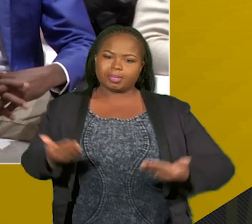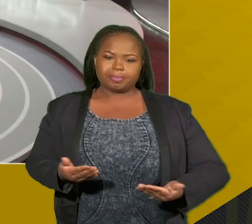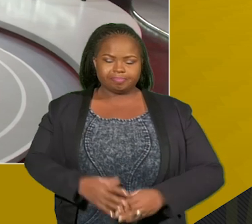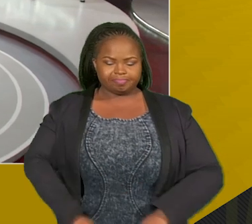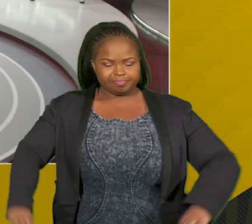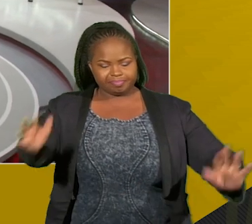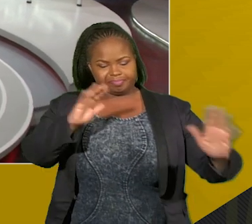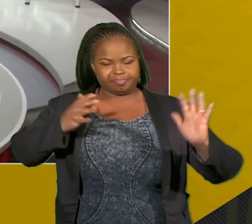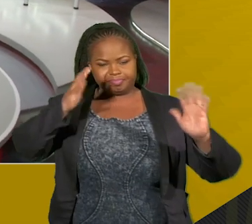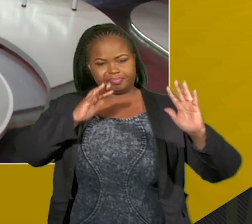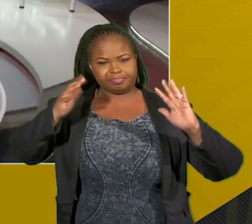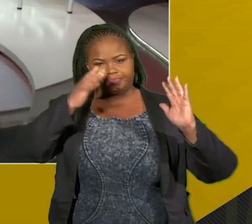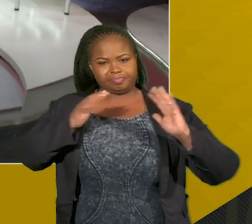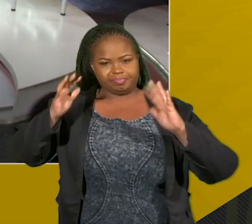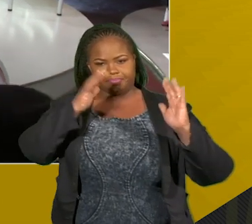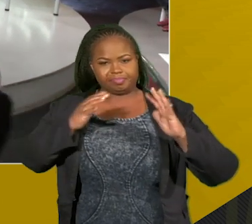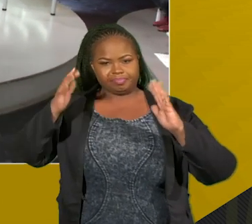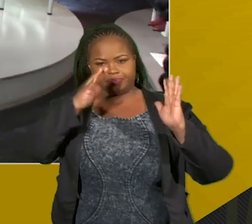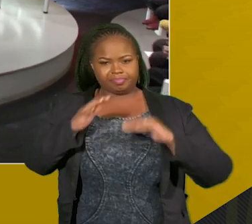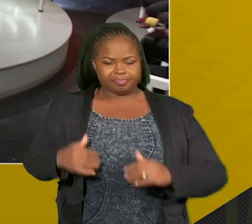Daily Thetha bafethu.